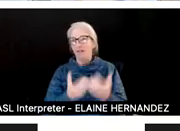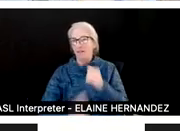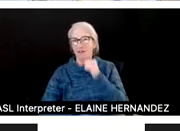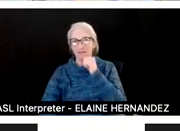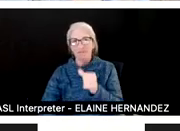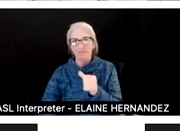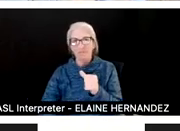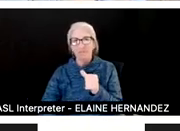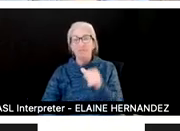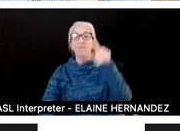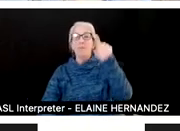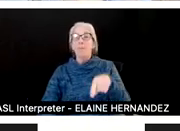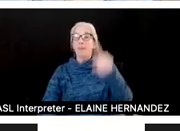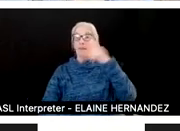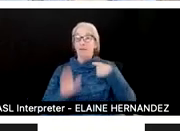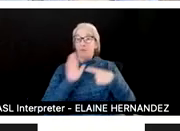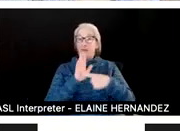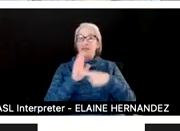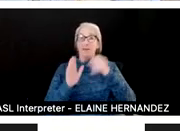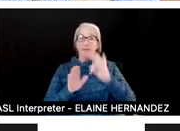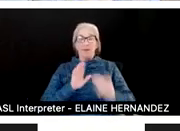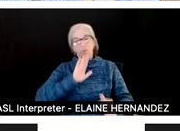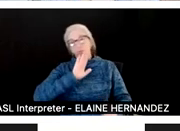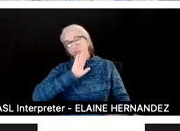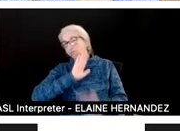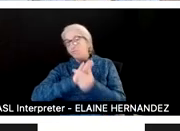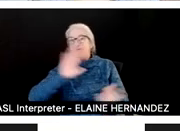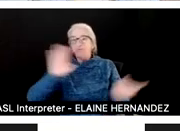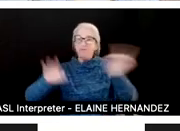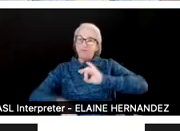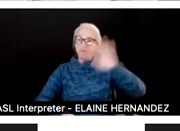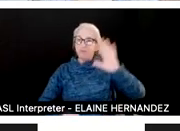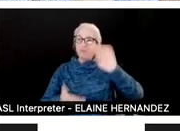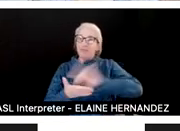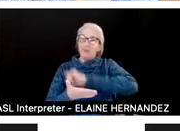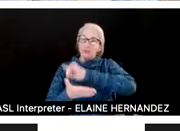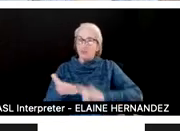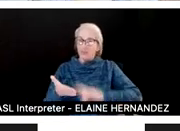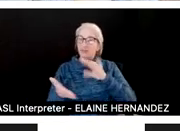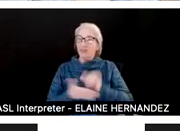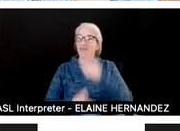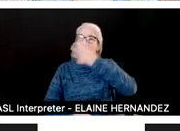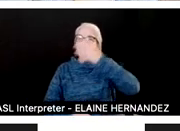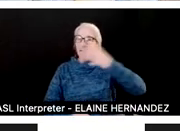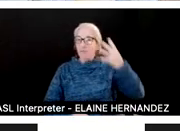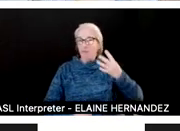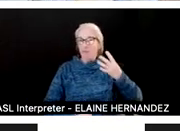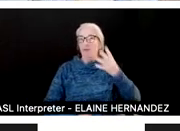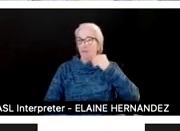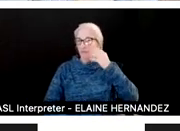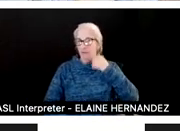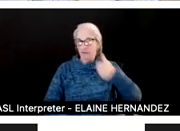of unlawful discrimination that are experienced by immigrants.